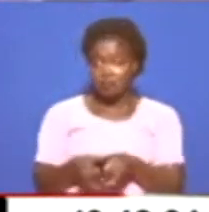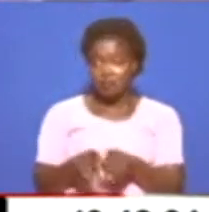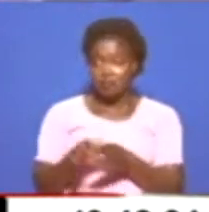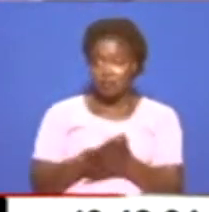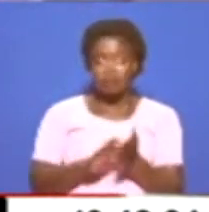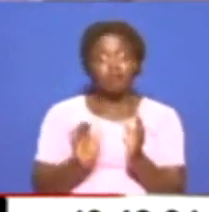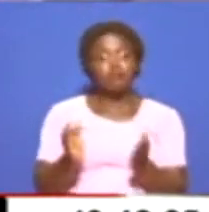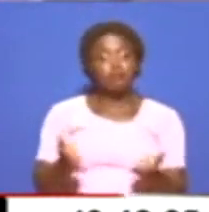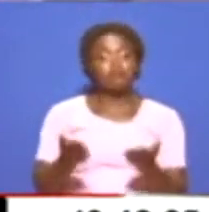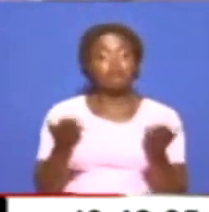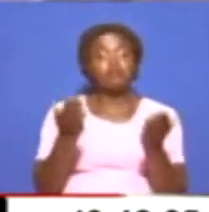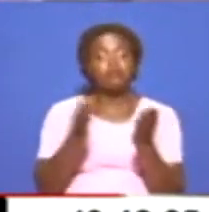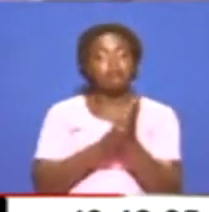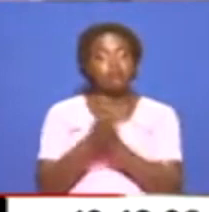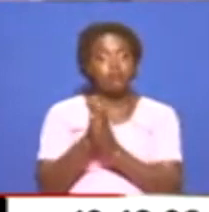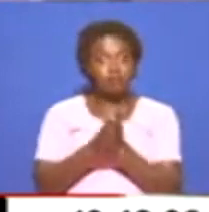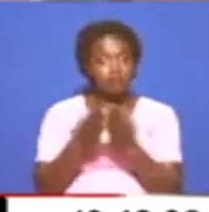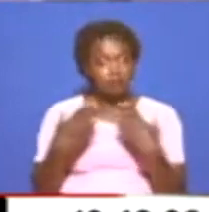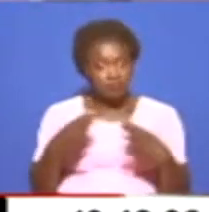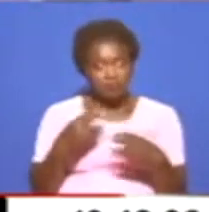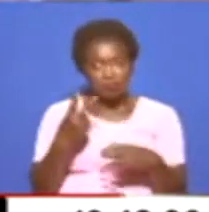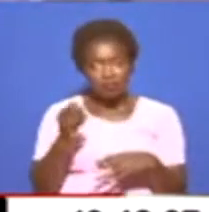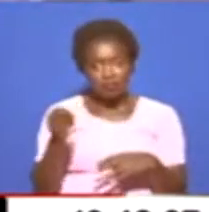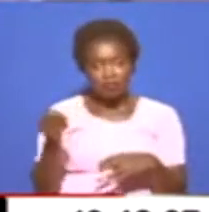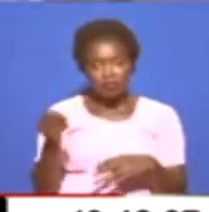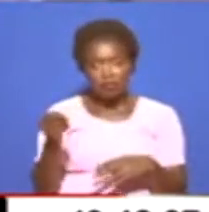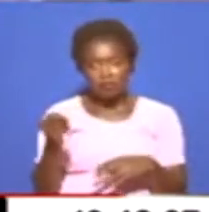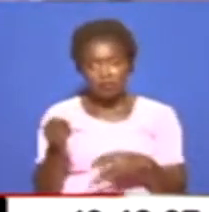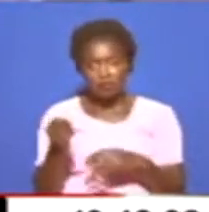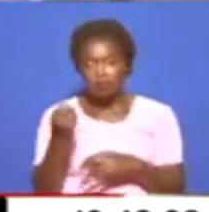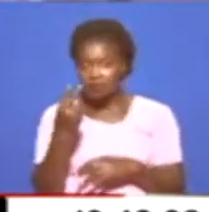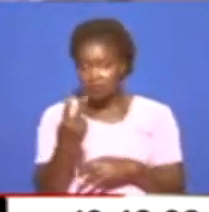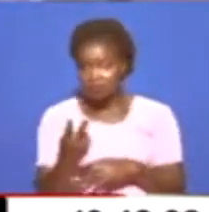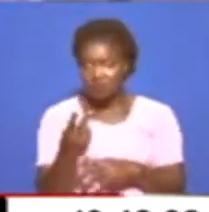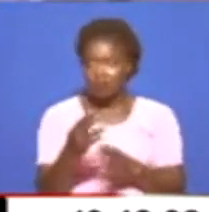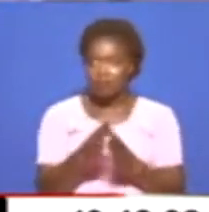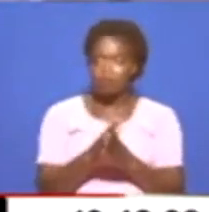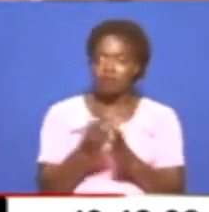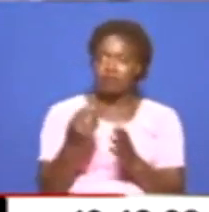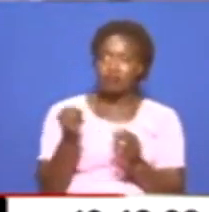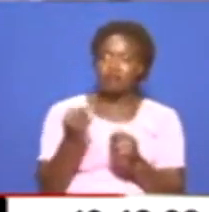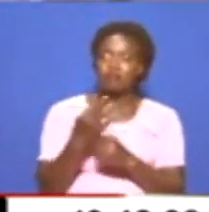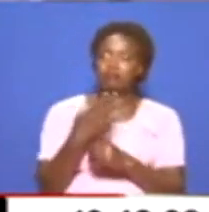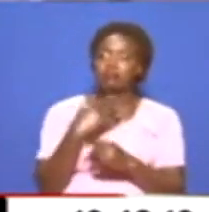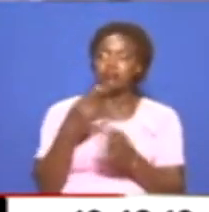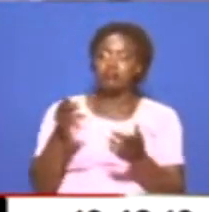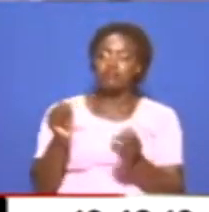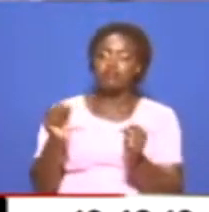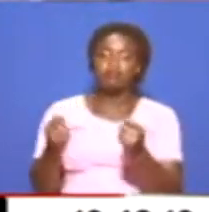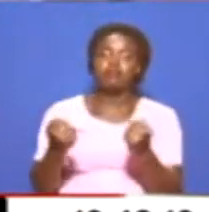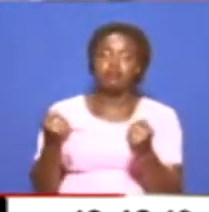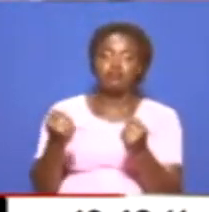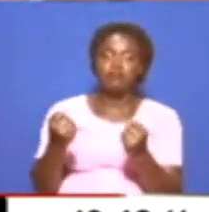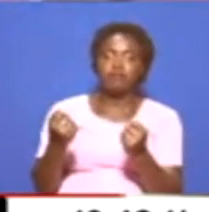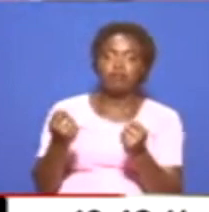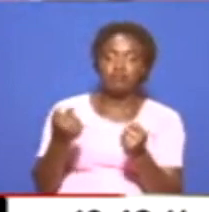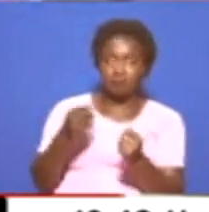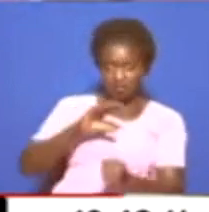mobilizing people in 2013 and 2002 was that we need to go rescue one of our